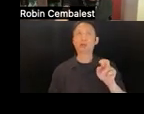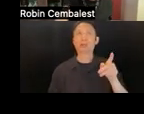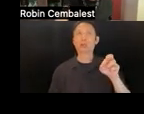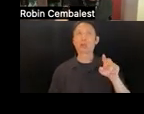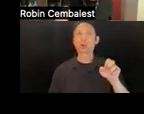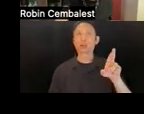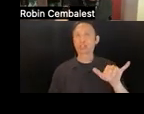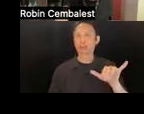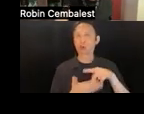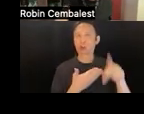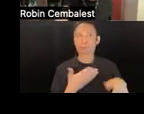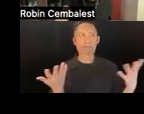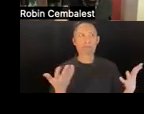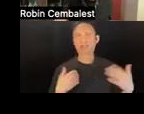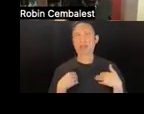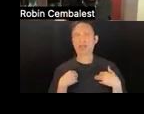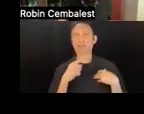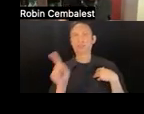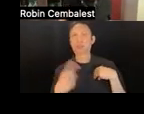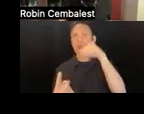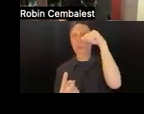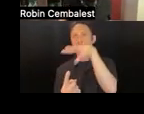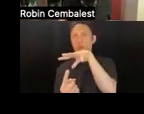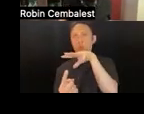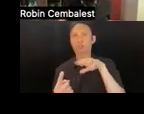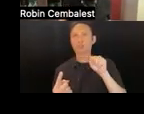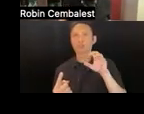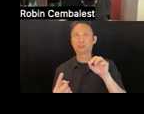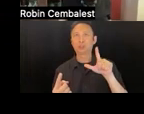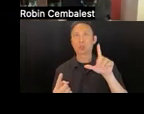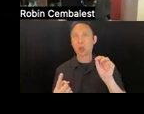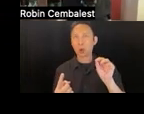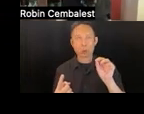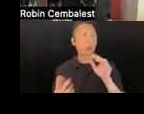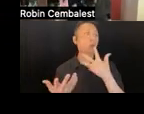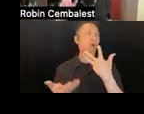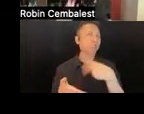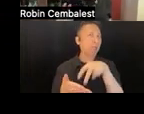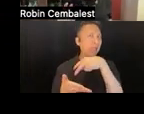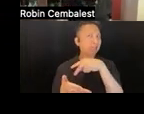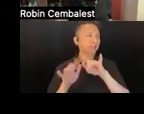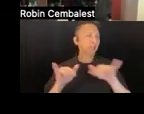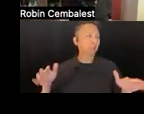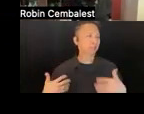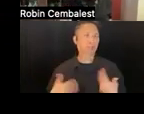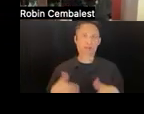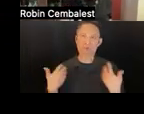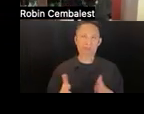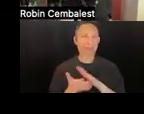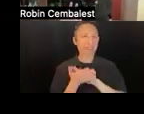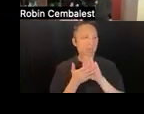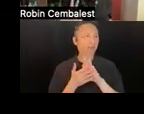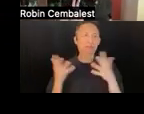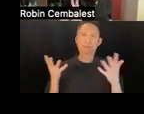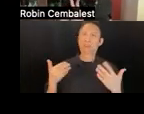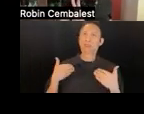has part of the newest creation and so on. So again, we're getting this kind of like the main